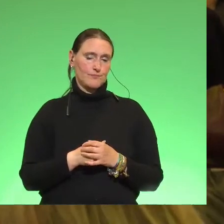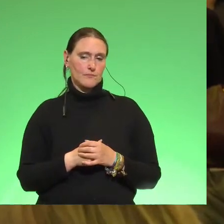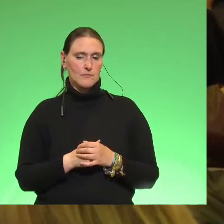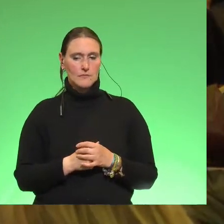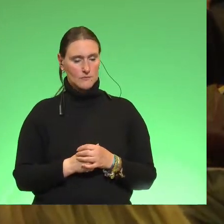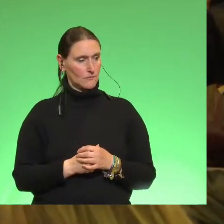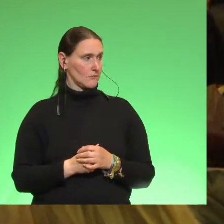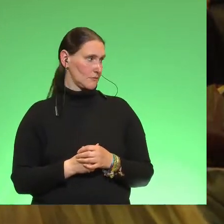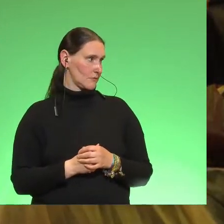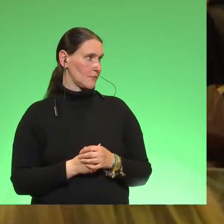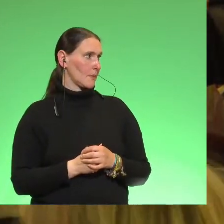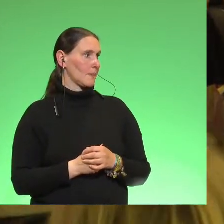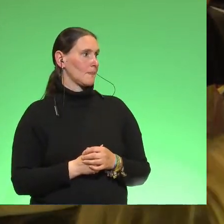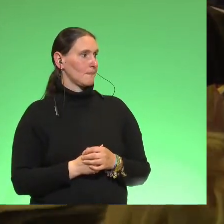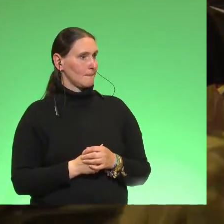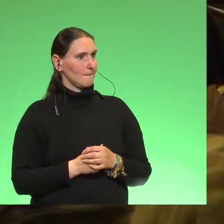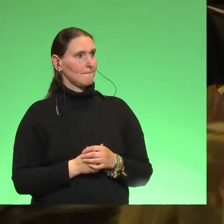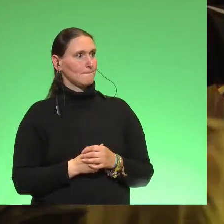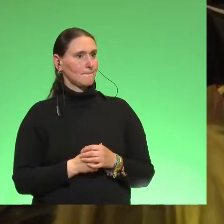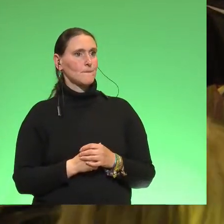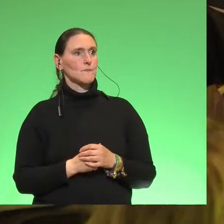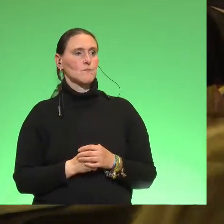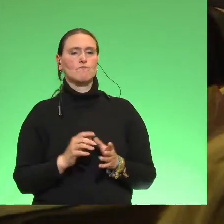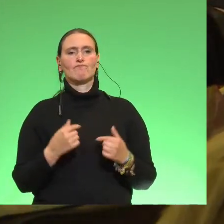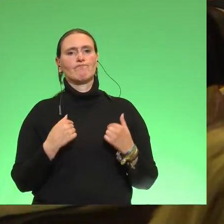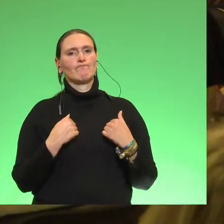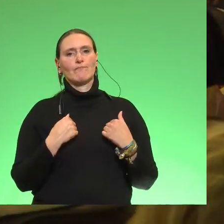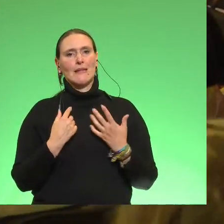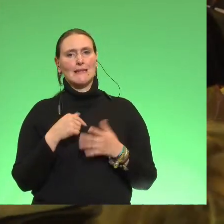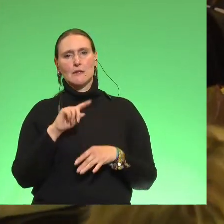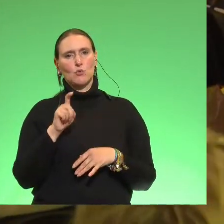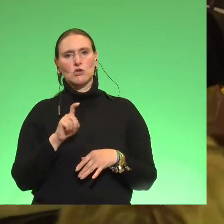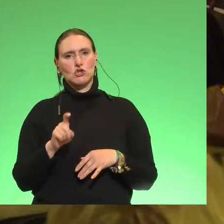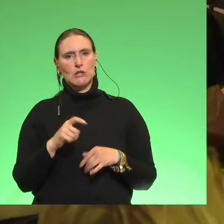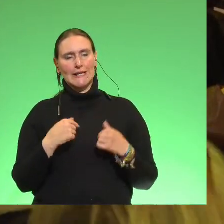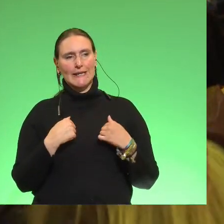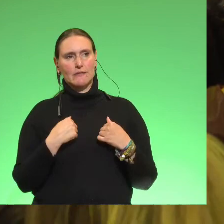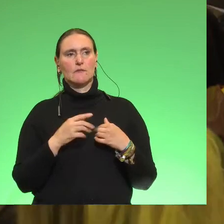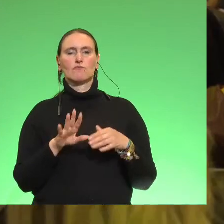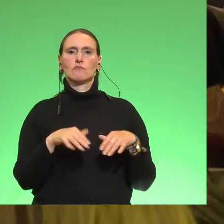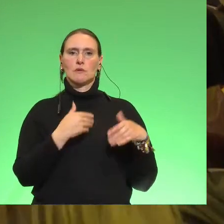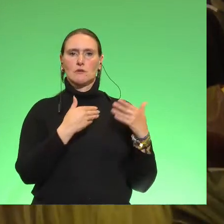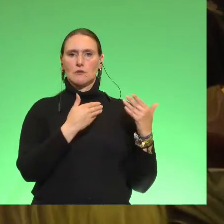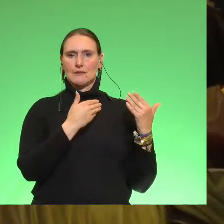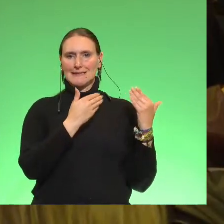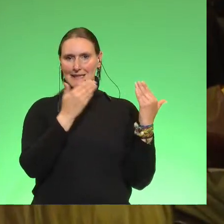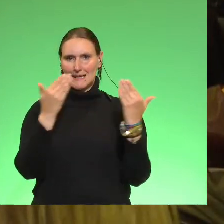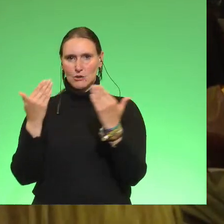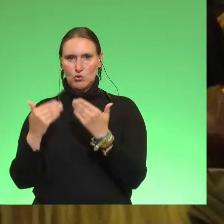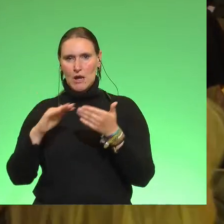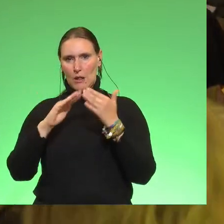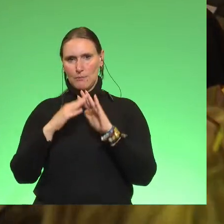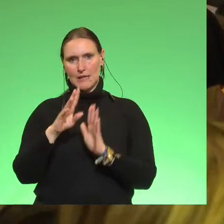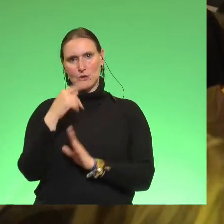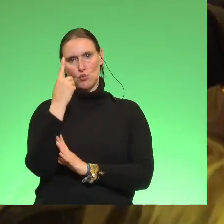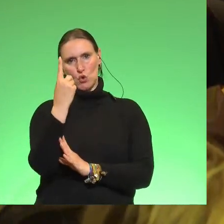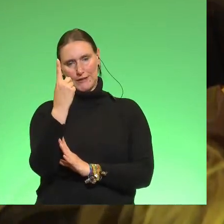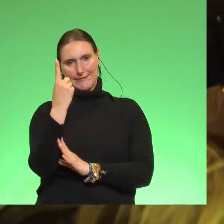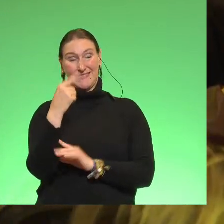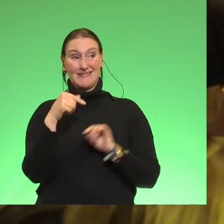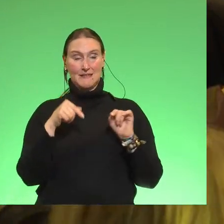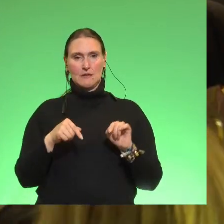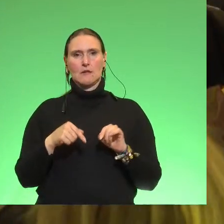I actually just didn't really have a question. I wanted to say thank you to Lumbung 1, because this is groundbreaking for the